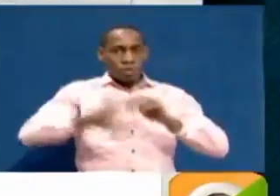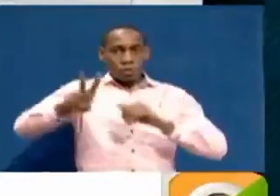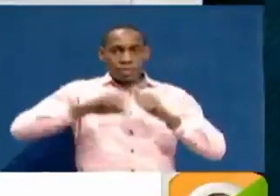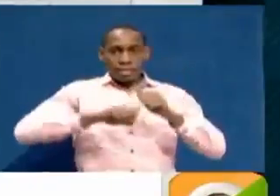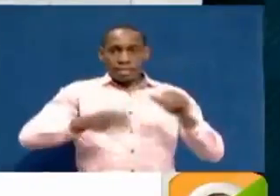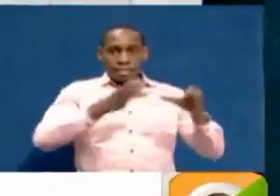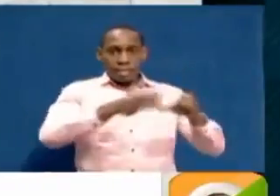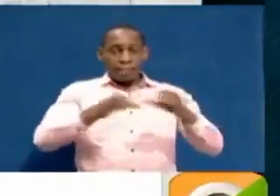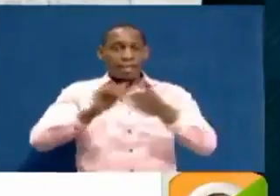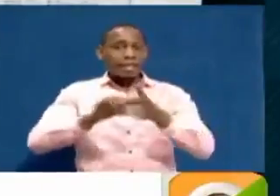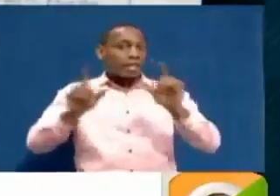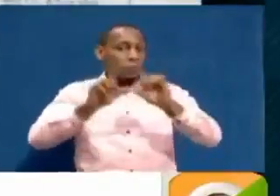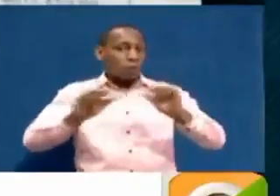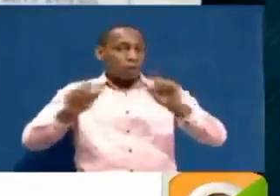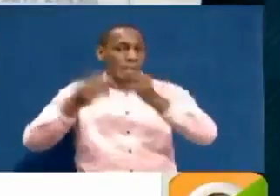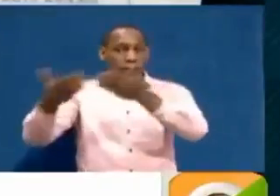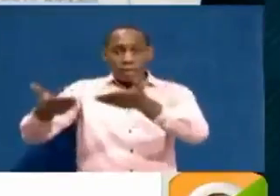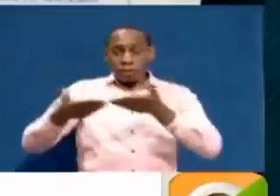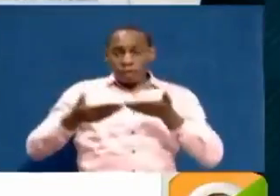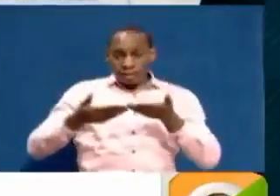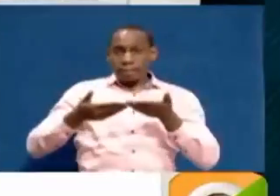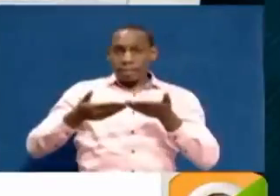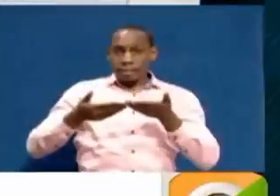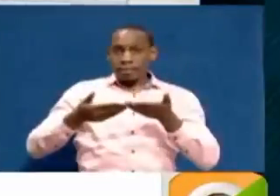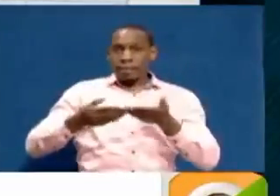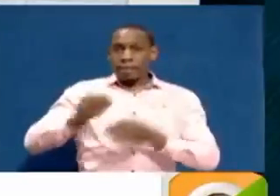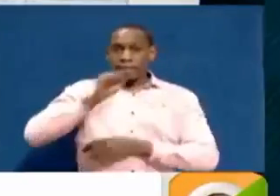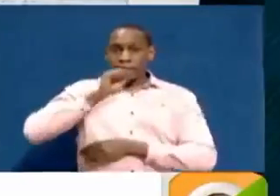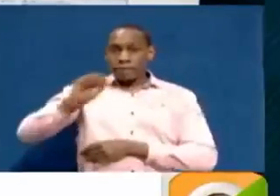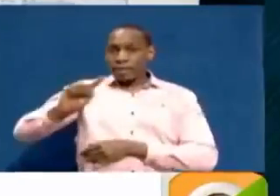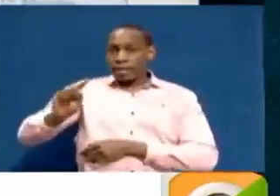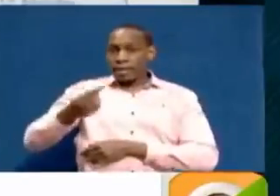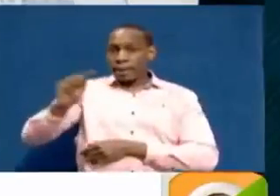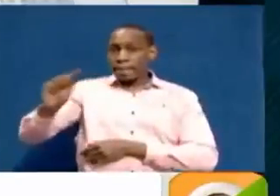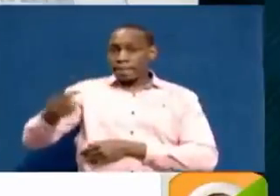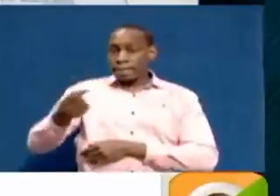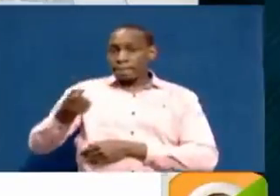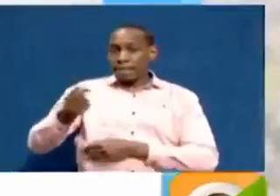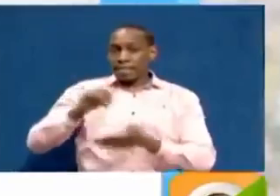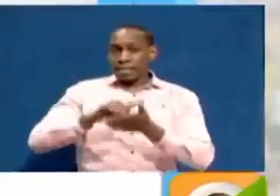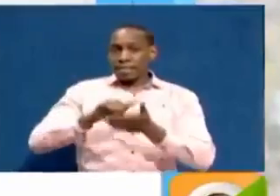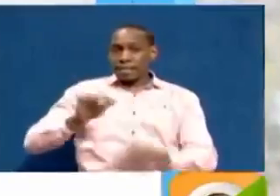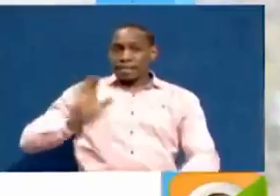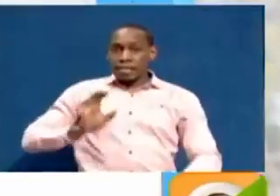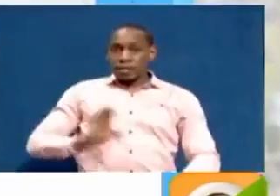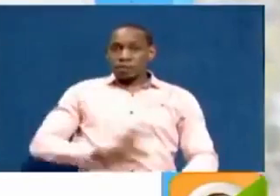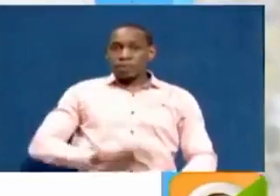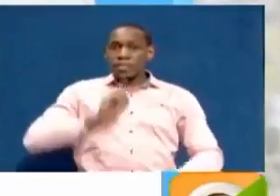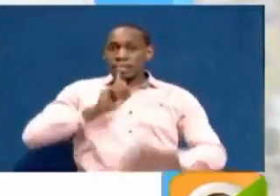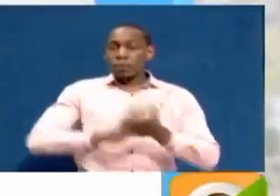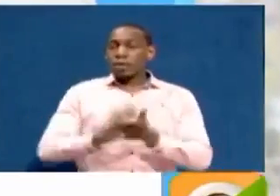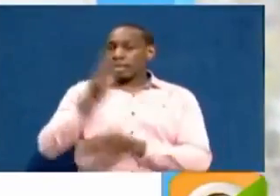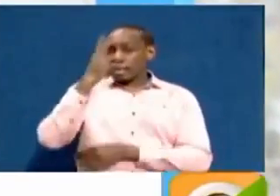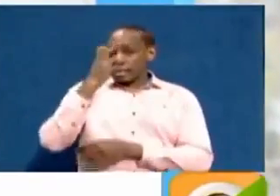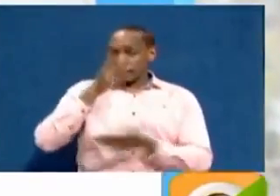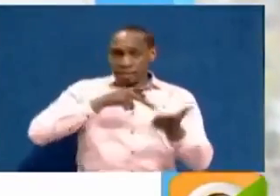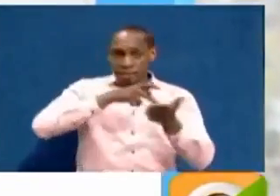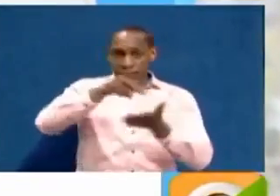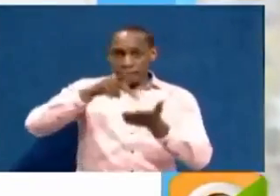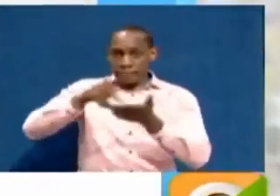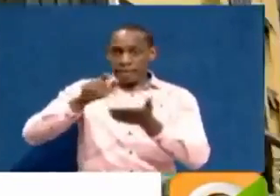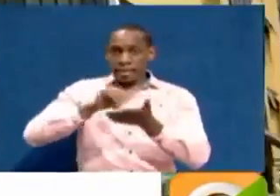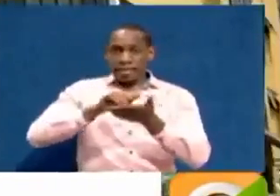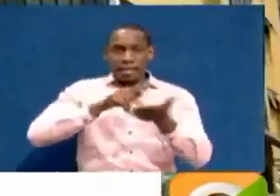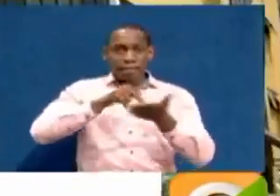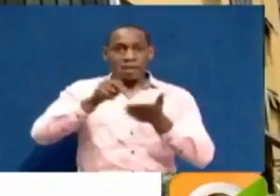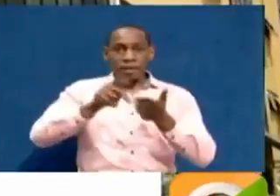companies which are said to have received a whopping 500 million shillings in what the commission considers suspect payments